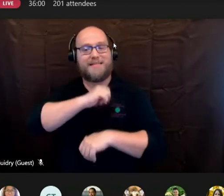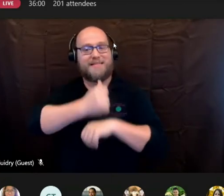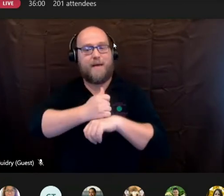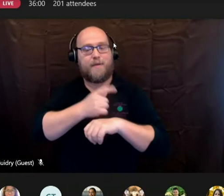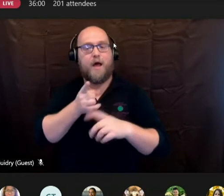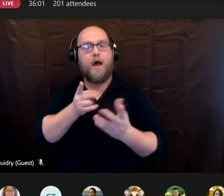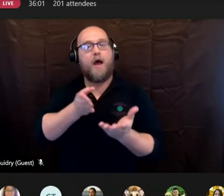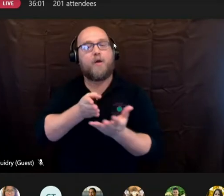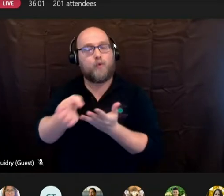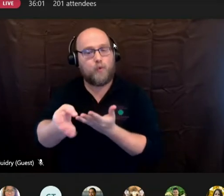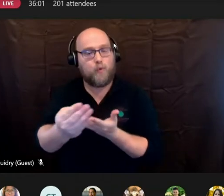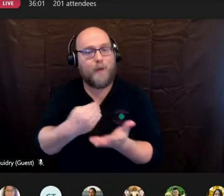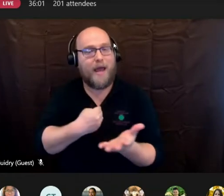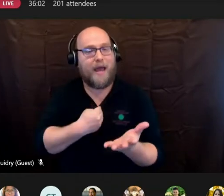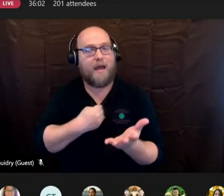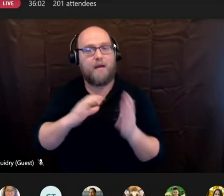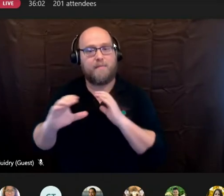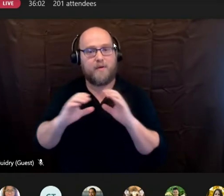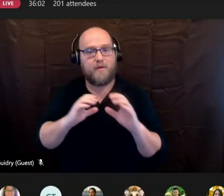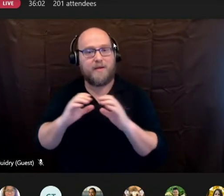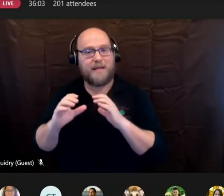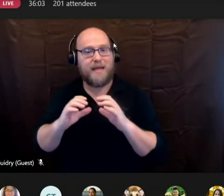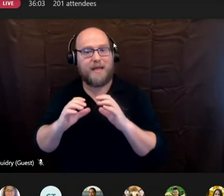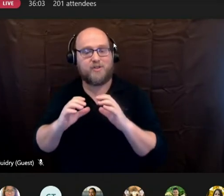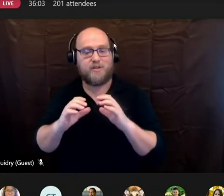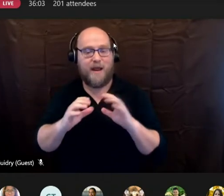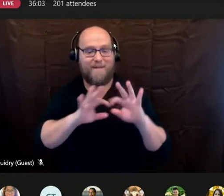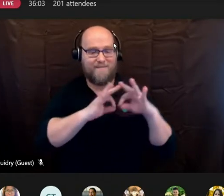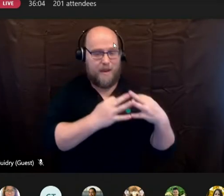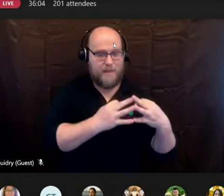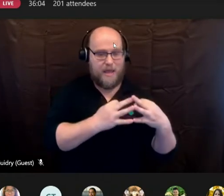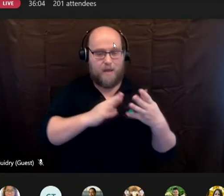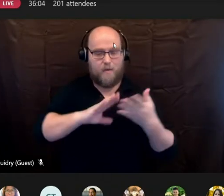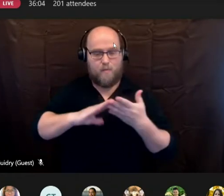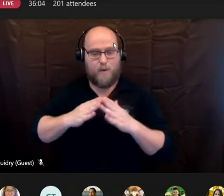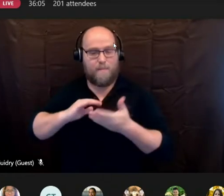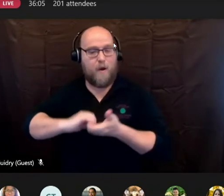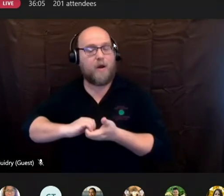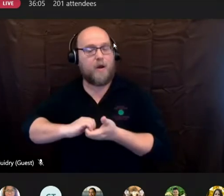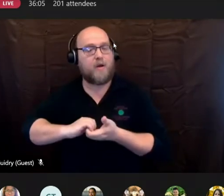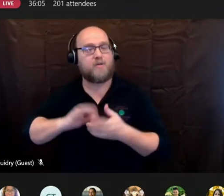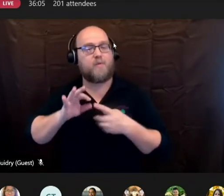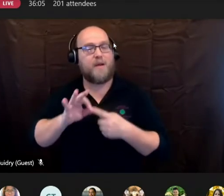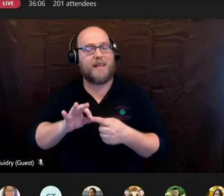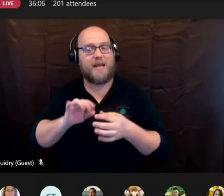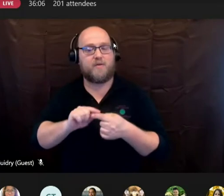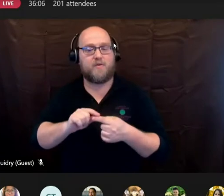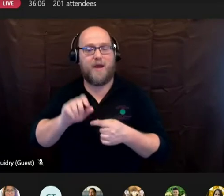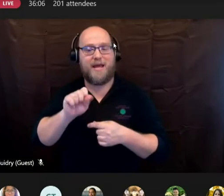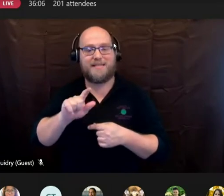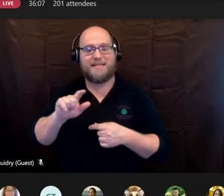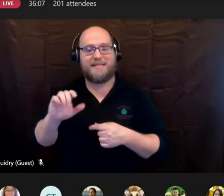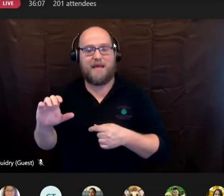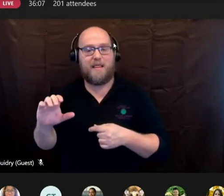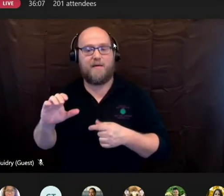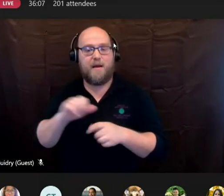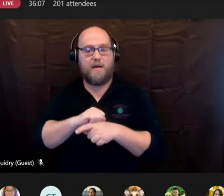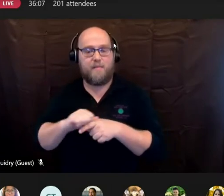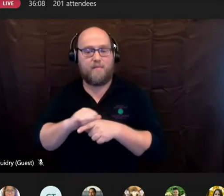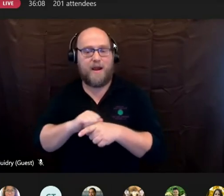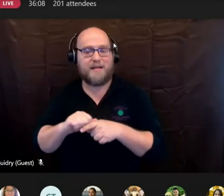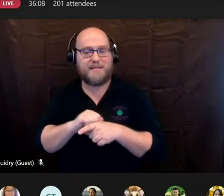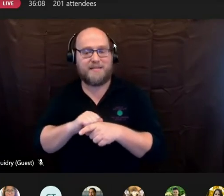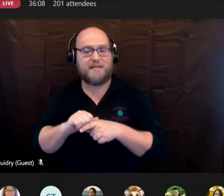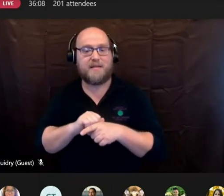partners regarding SEL practices. We will be partnering with community groups and stakeholders to align SEL practices